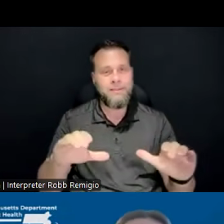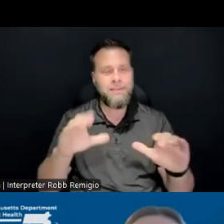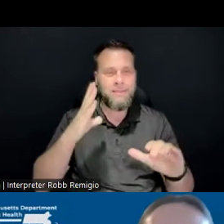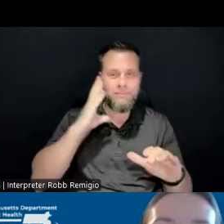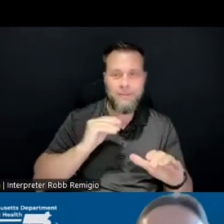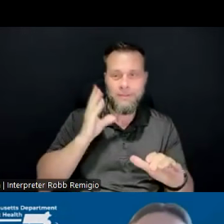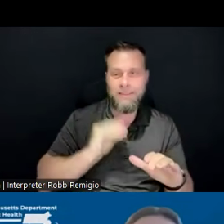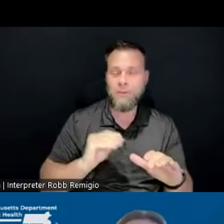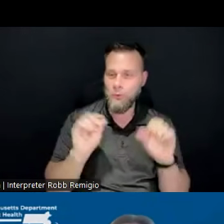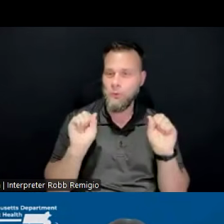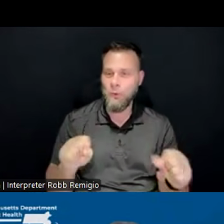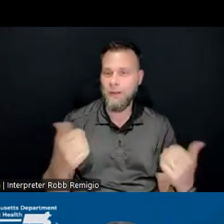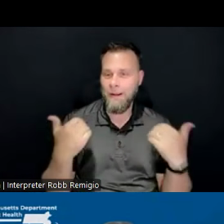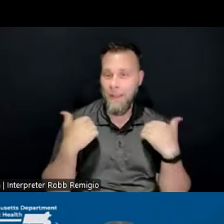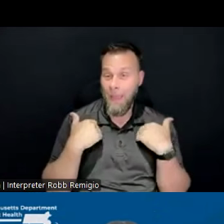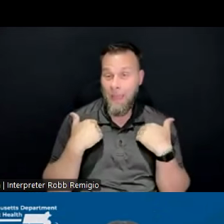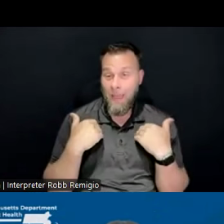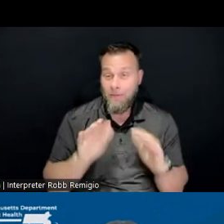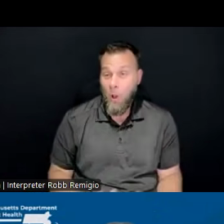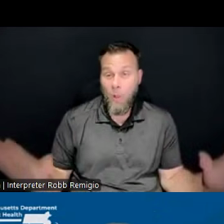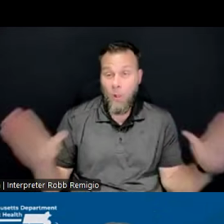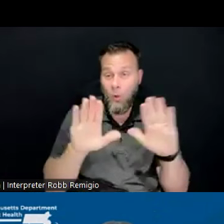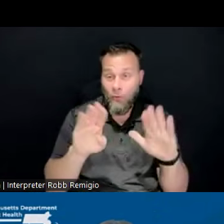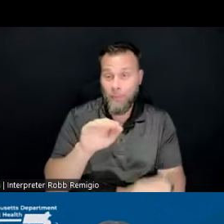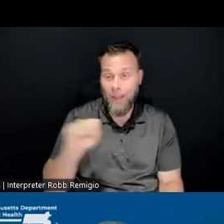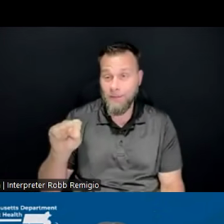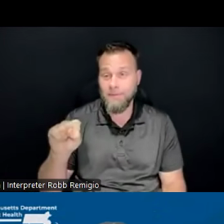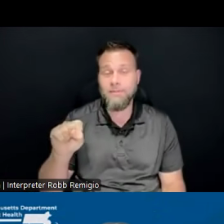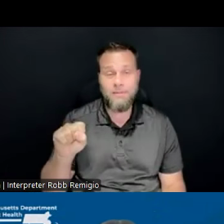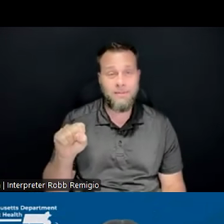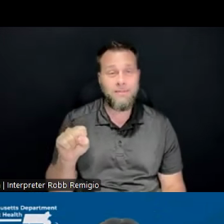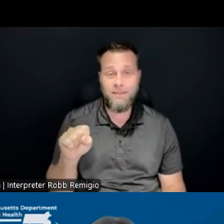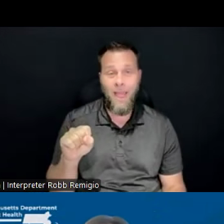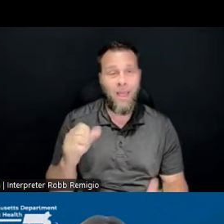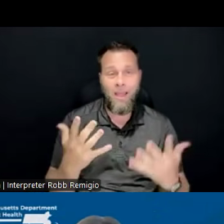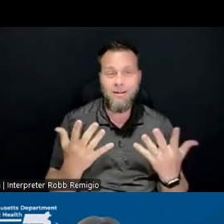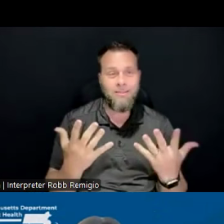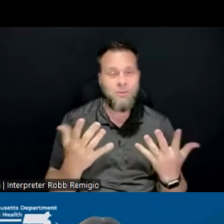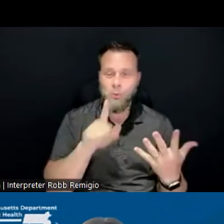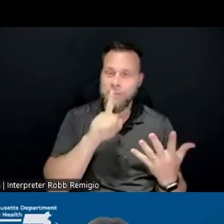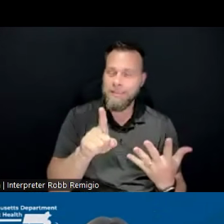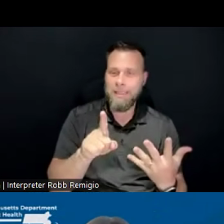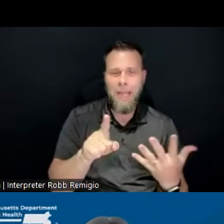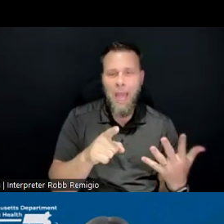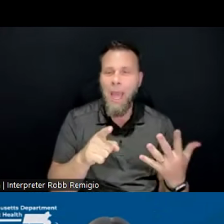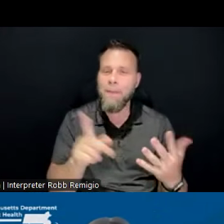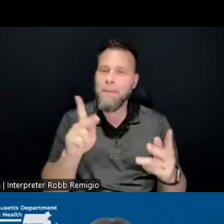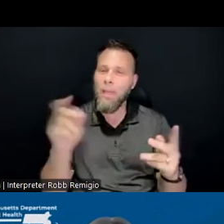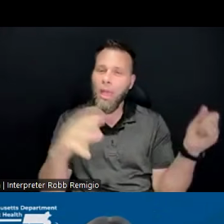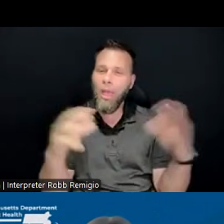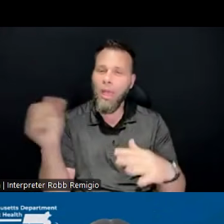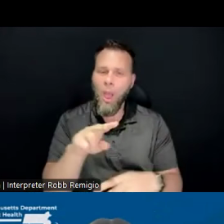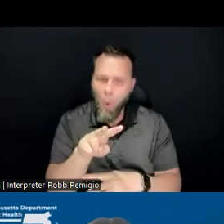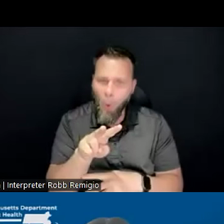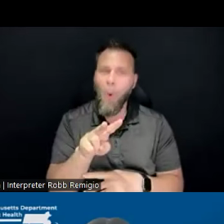experiences that you can have in all corners of the state. And it always gives me some ideas for what I want. Previously, we were talking